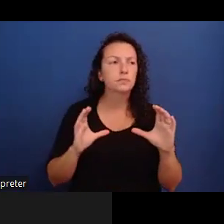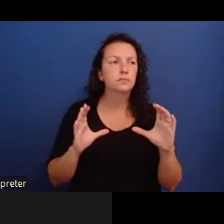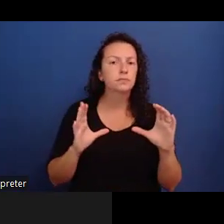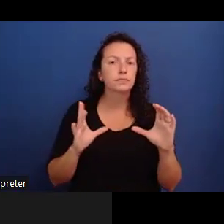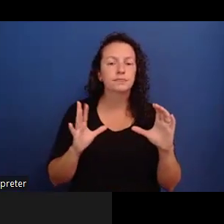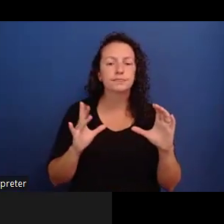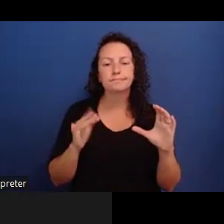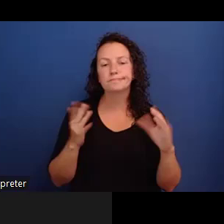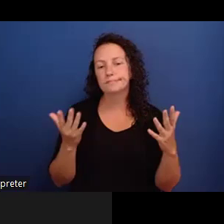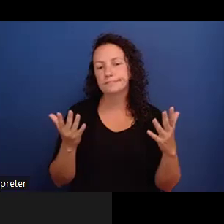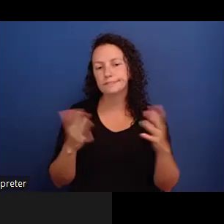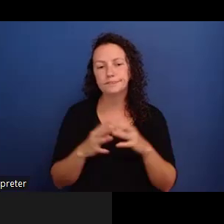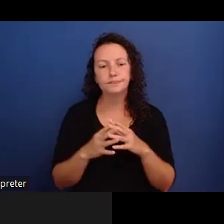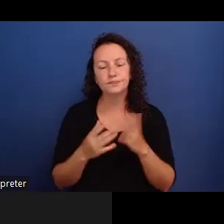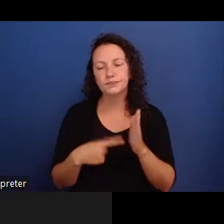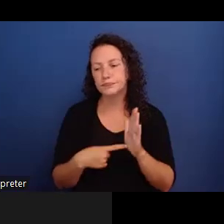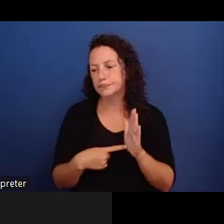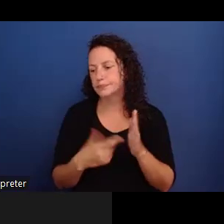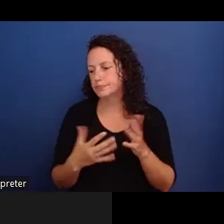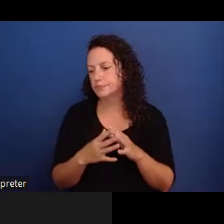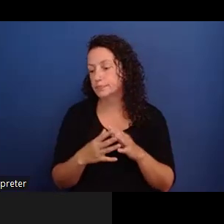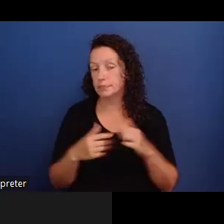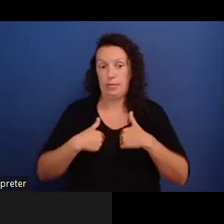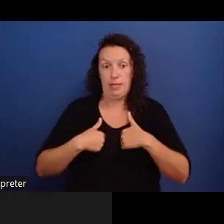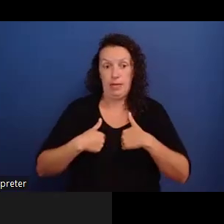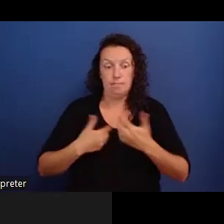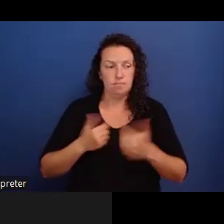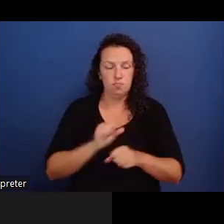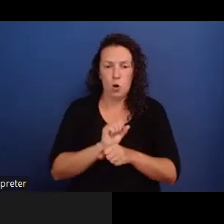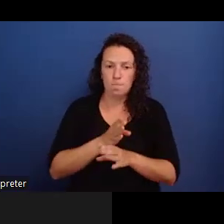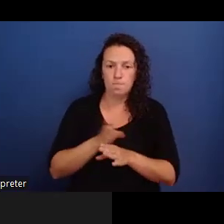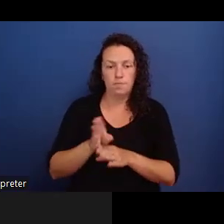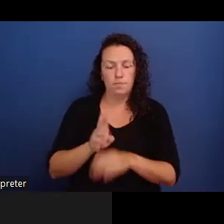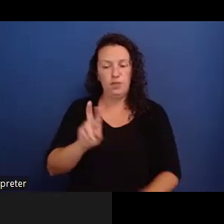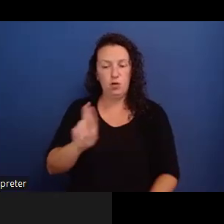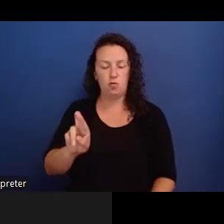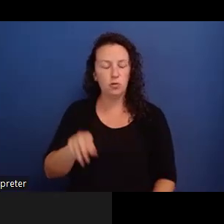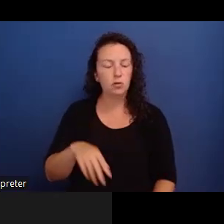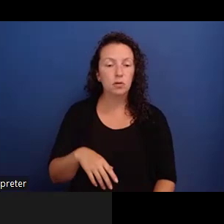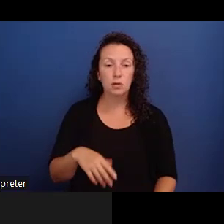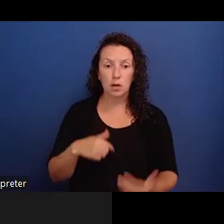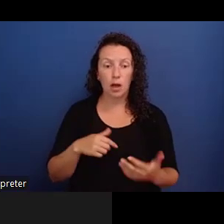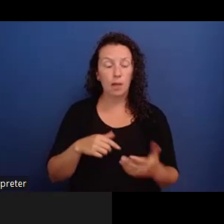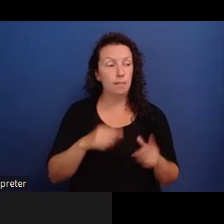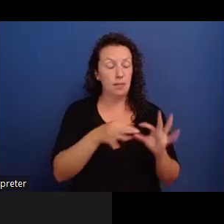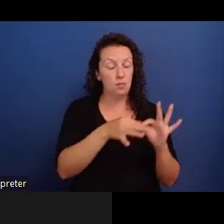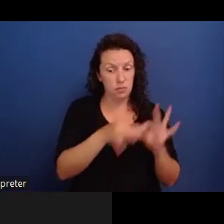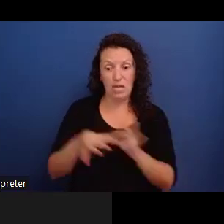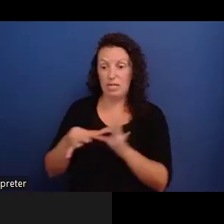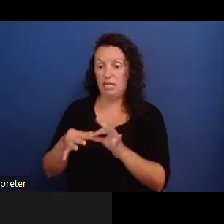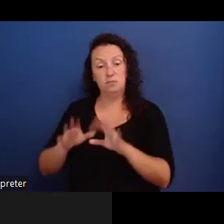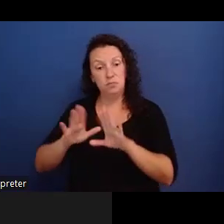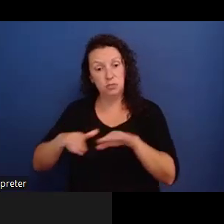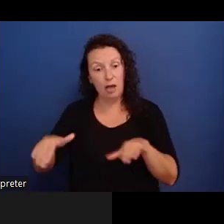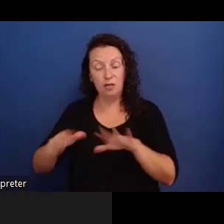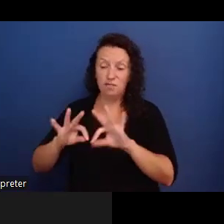so say for me, I wanted voc rehab. So I could also look into child, family, and school social workers. I can look